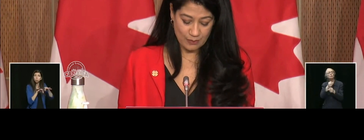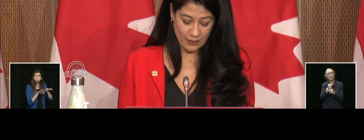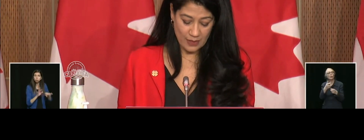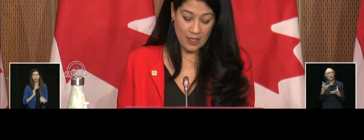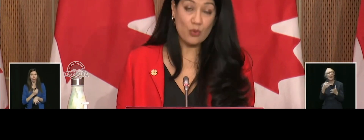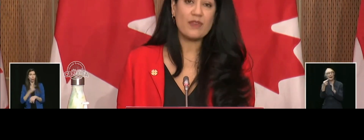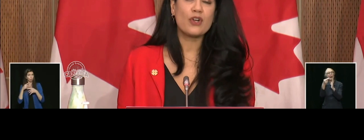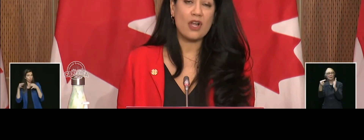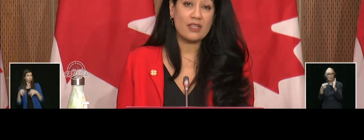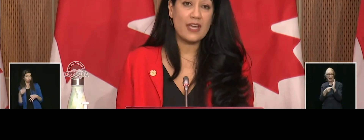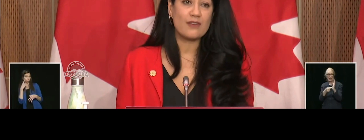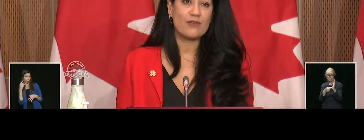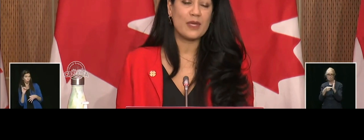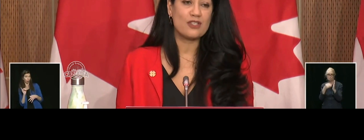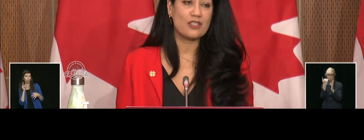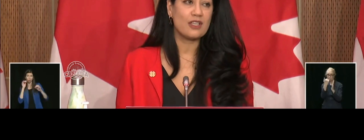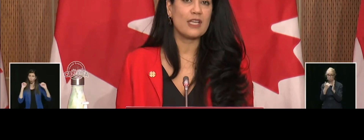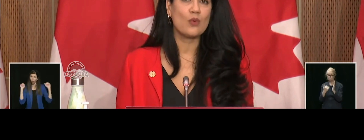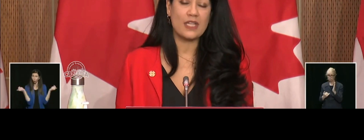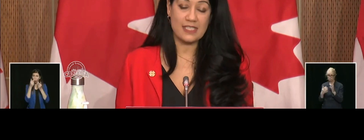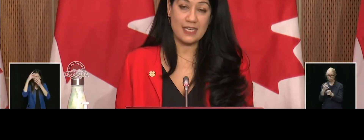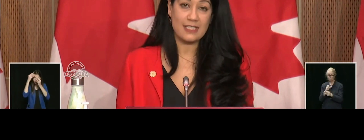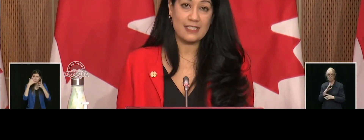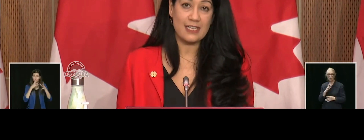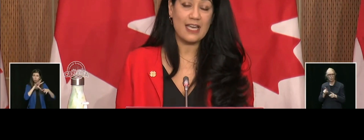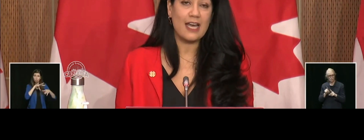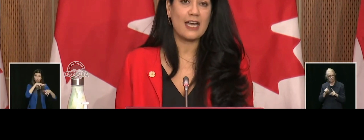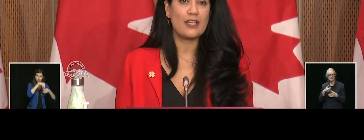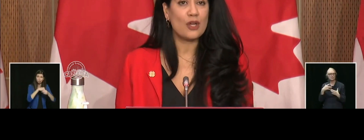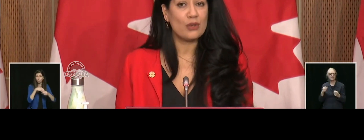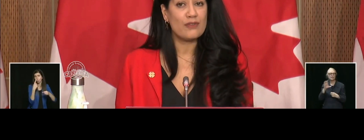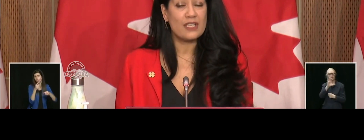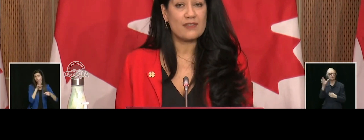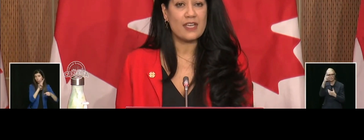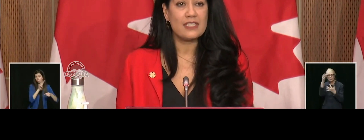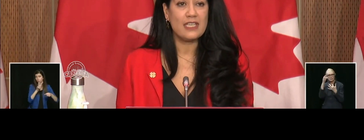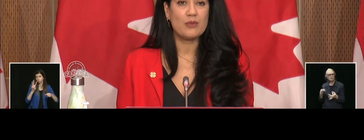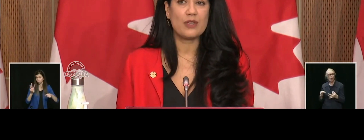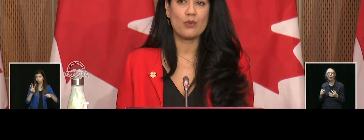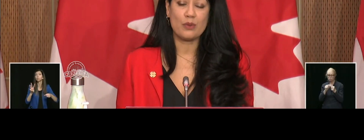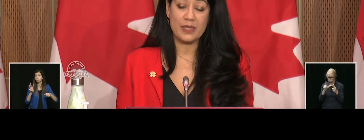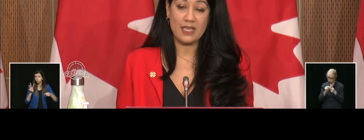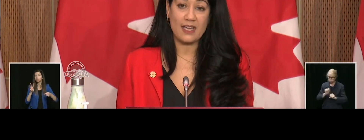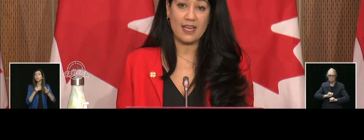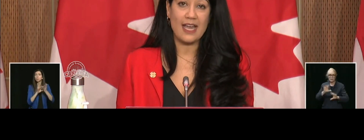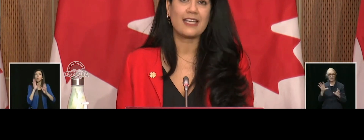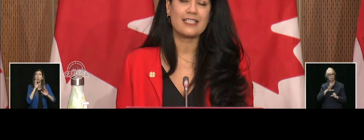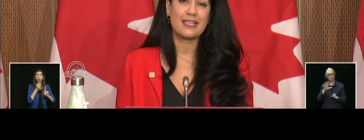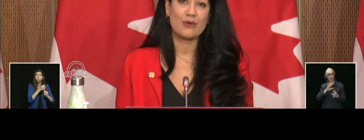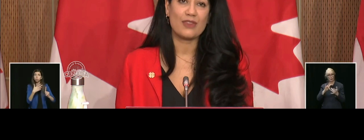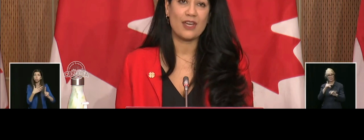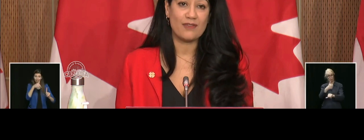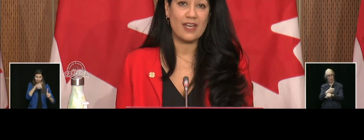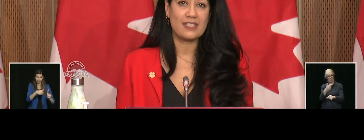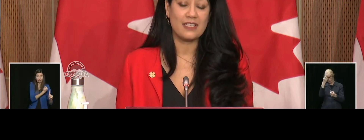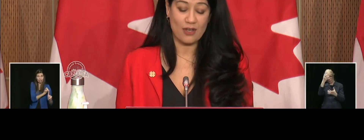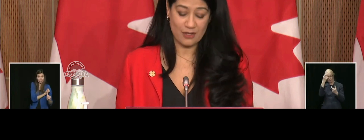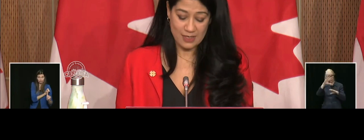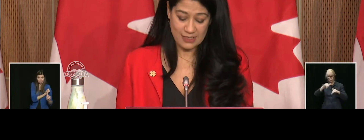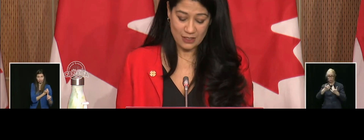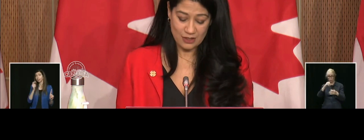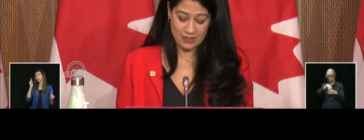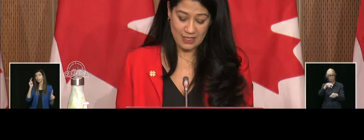decision. We put all of that information in one site, not only for this vaccine, but we'll be adding to that with other